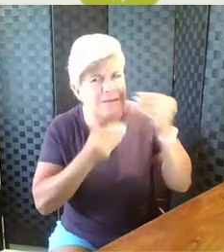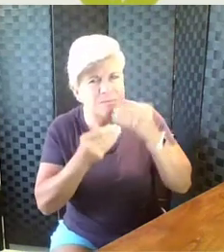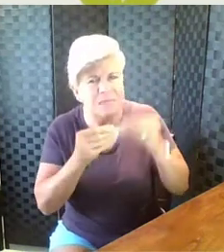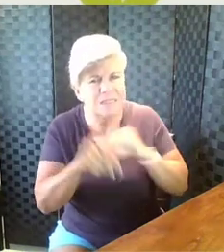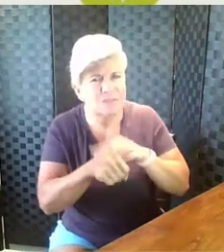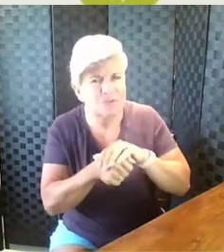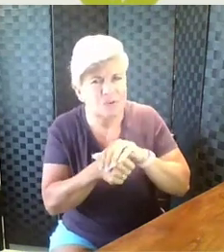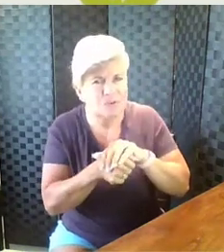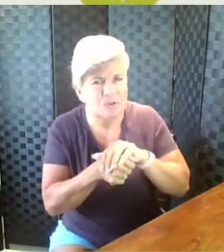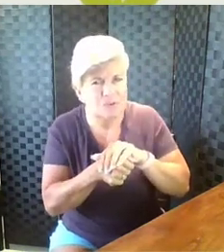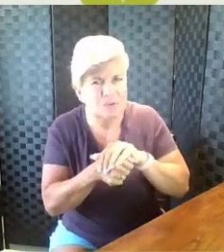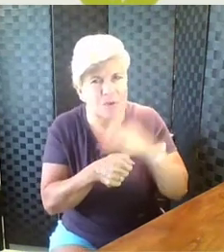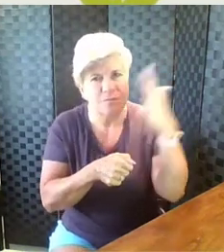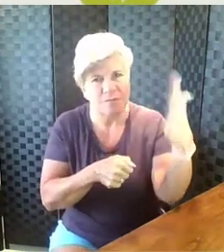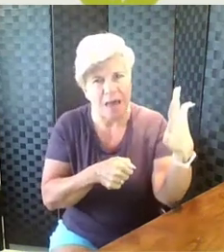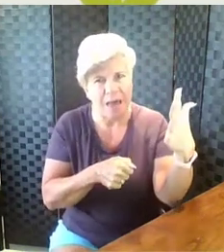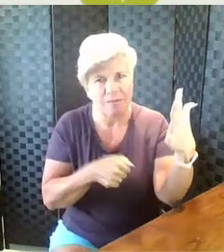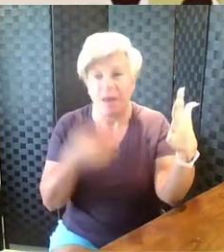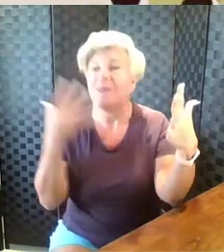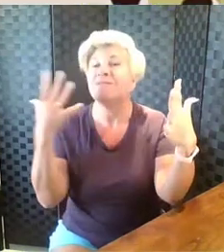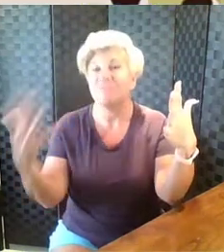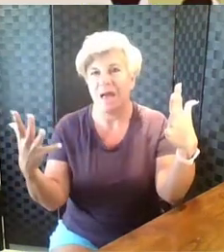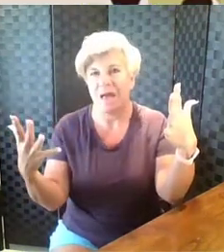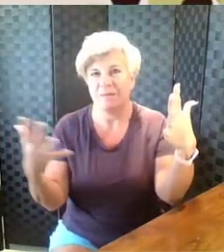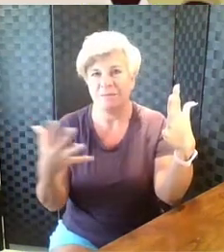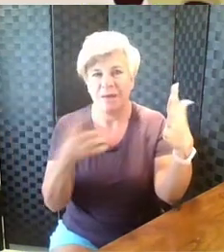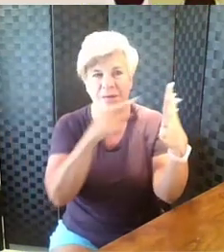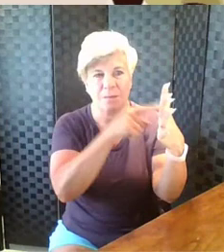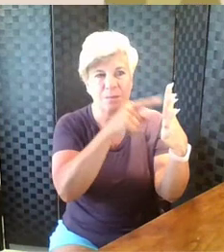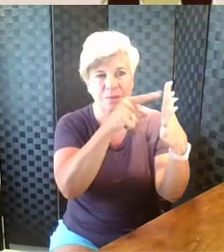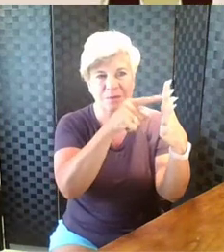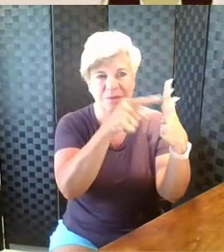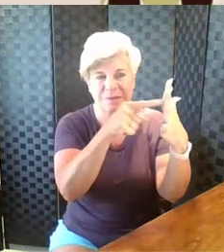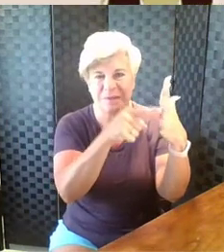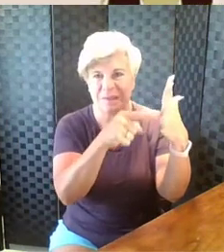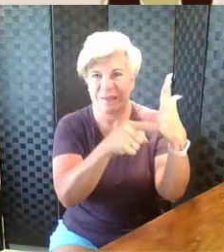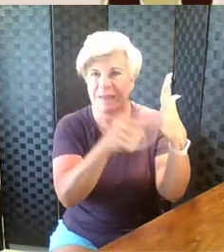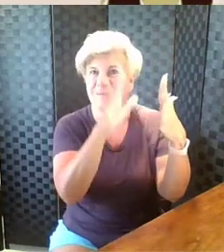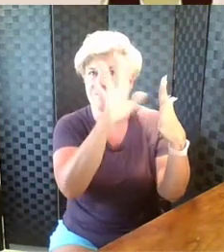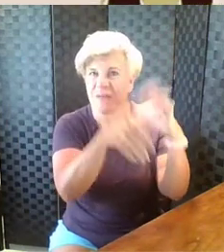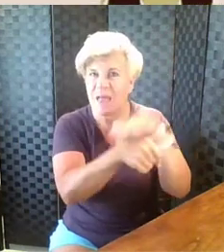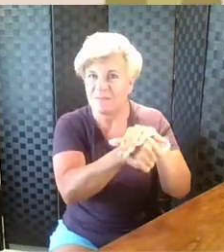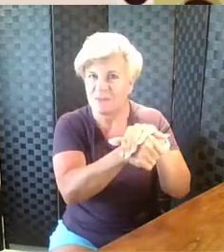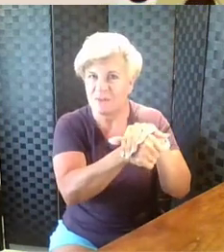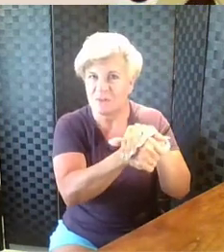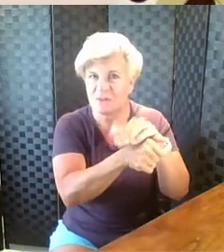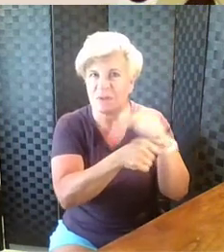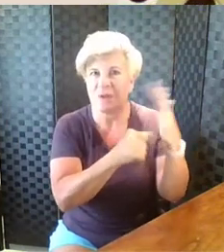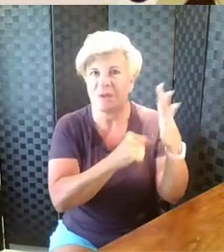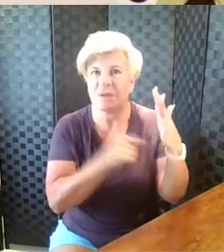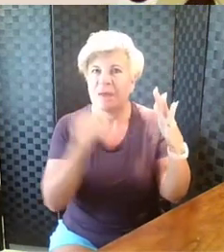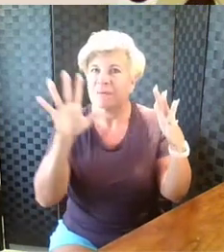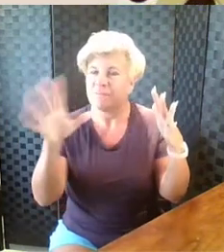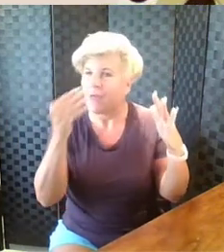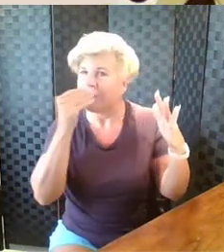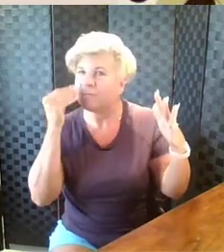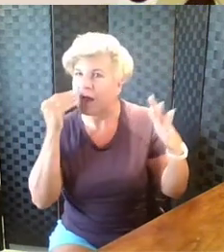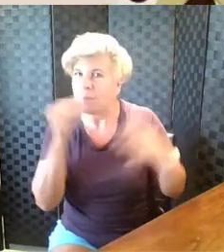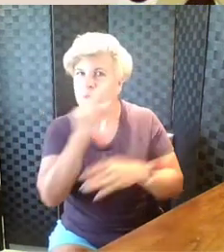turtles? 5. Because there are 5 turtles. 1,